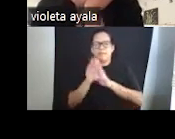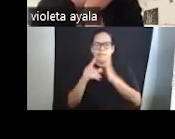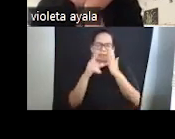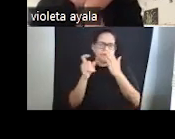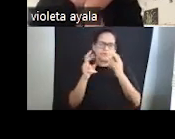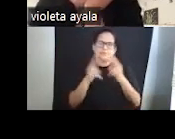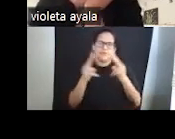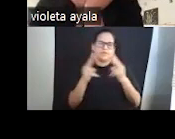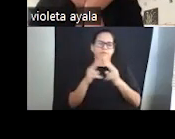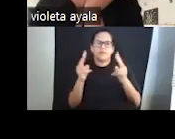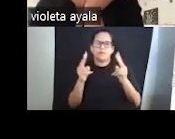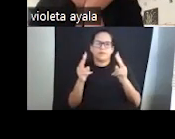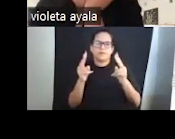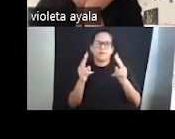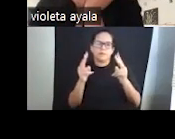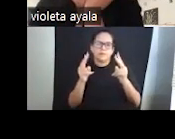very, very